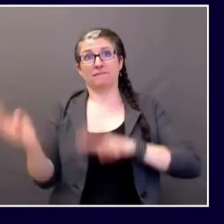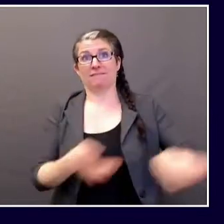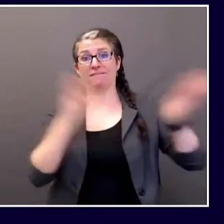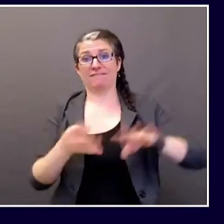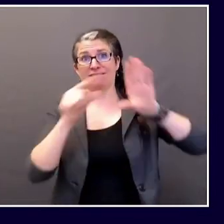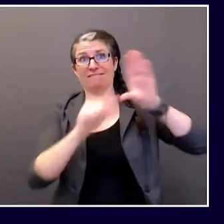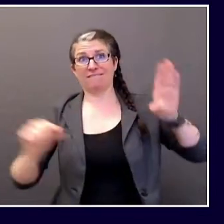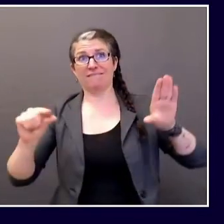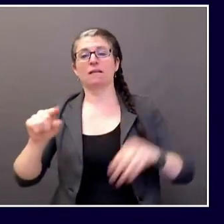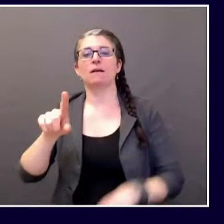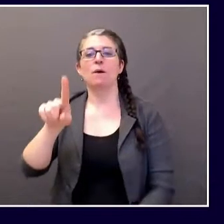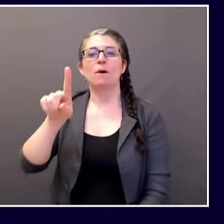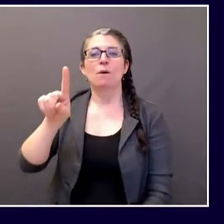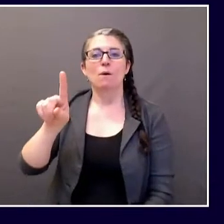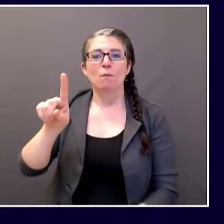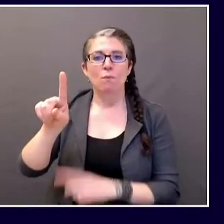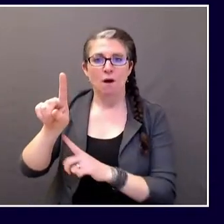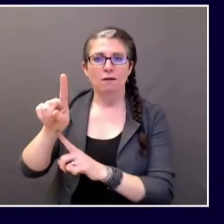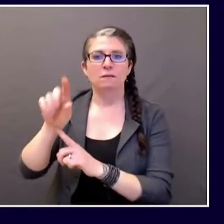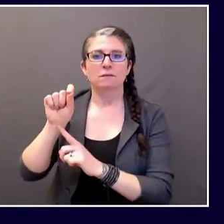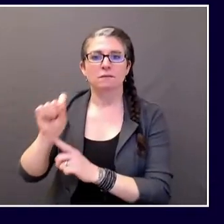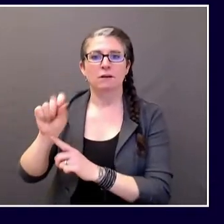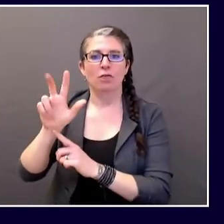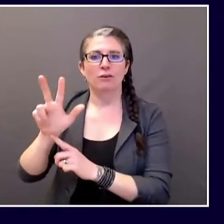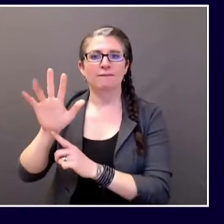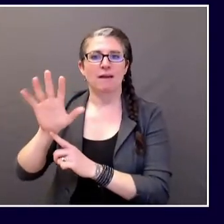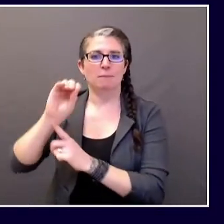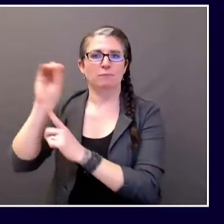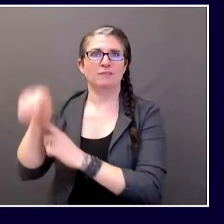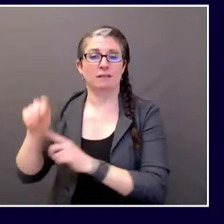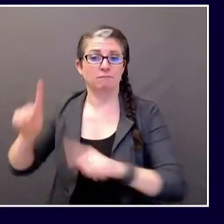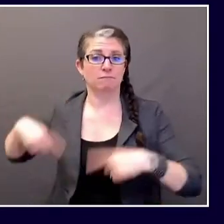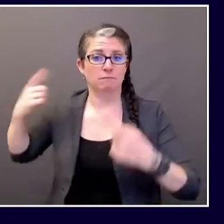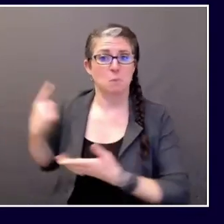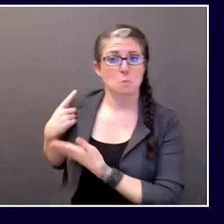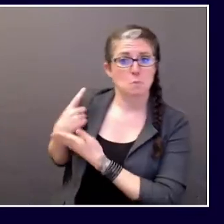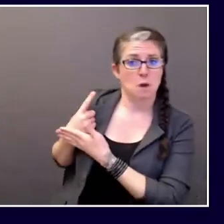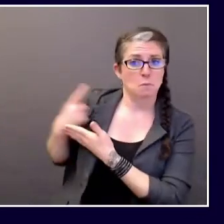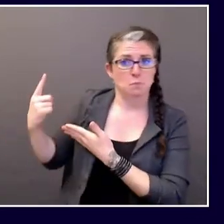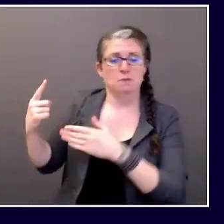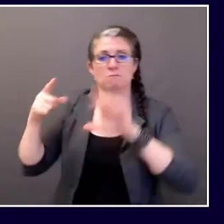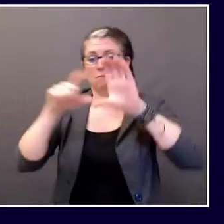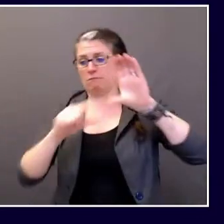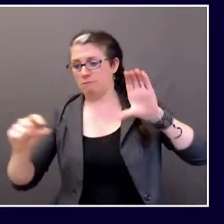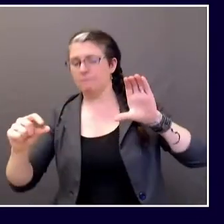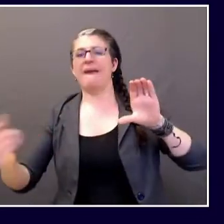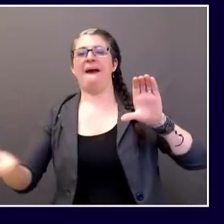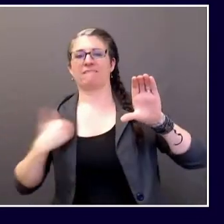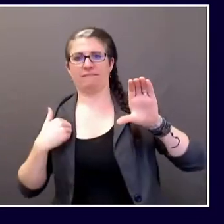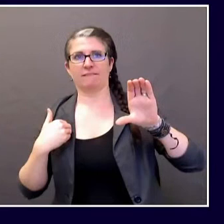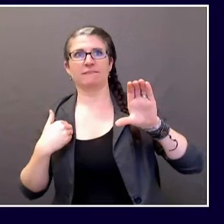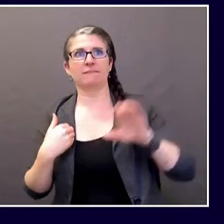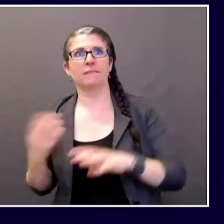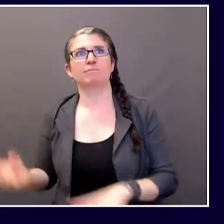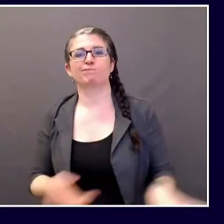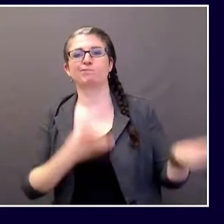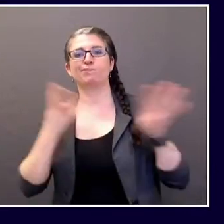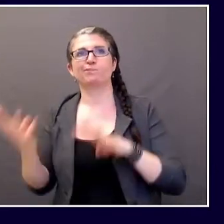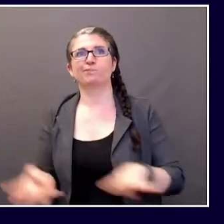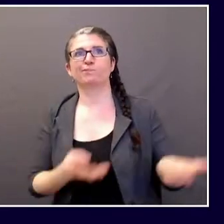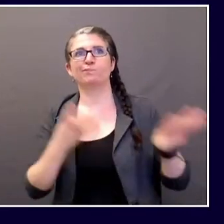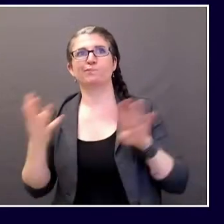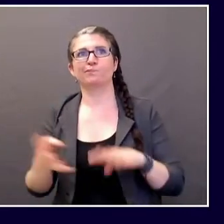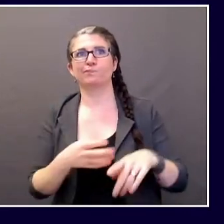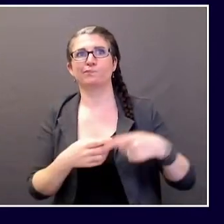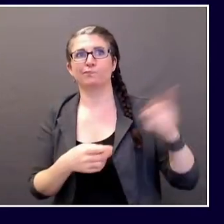1.35% on a 7-day basis, with a testing volume of 672 PCR tests for